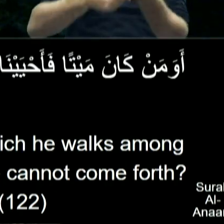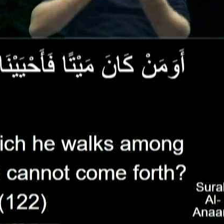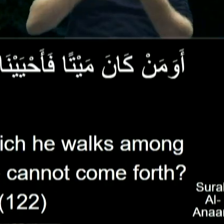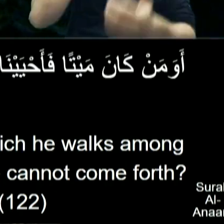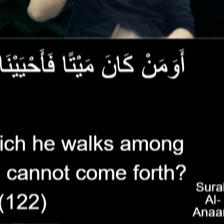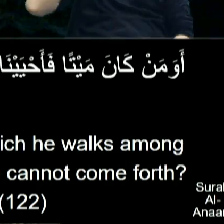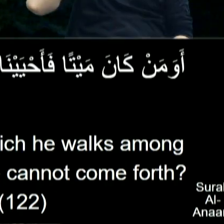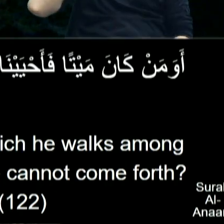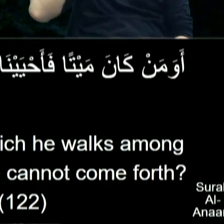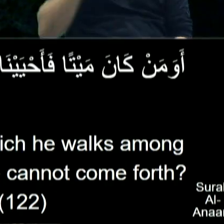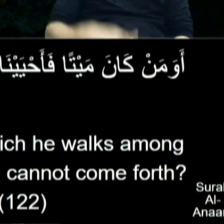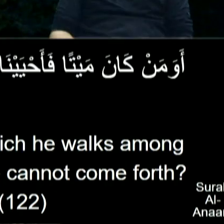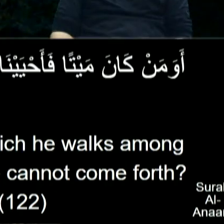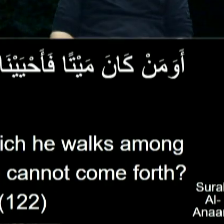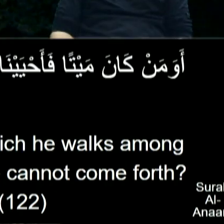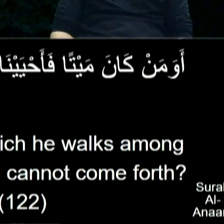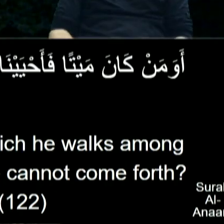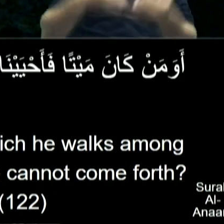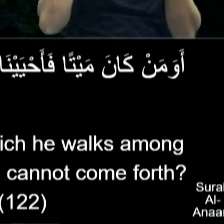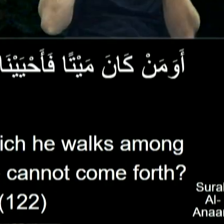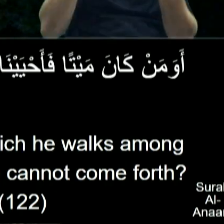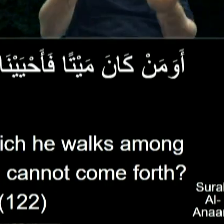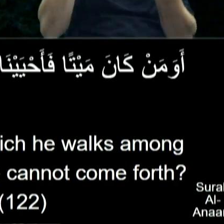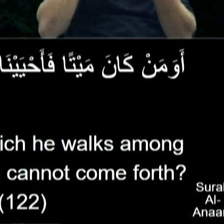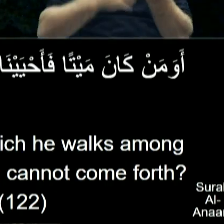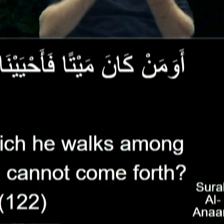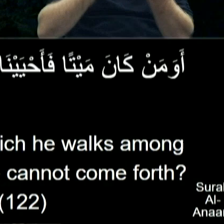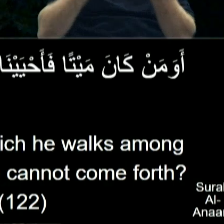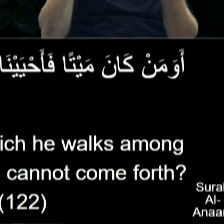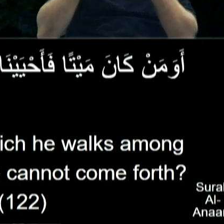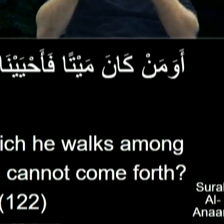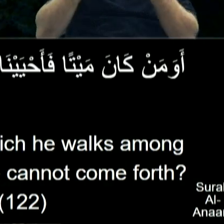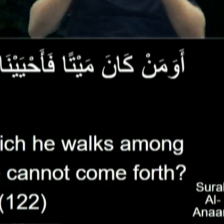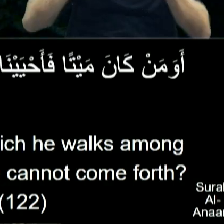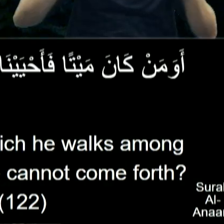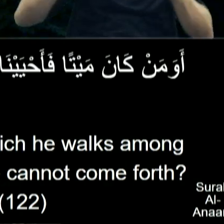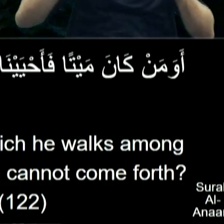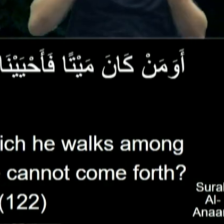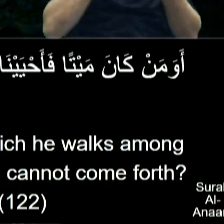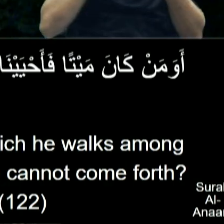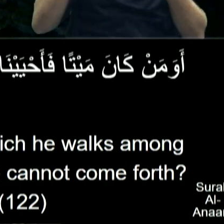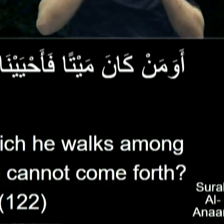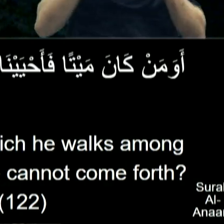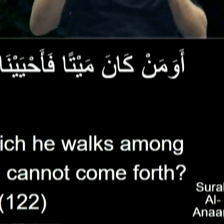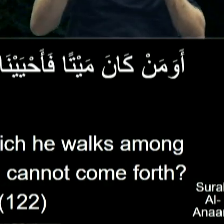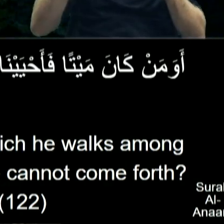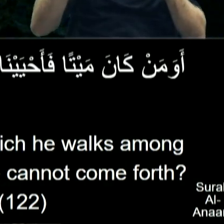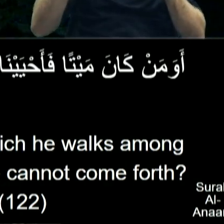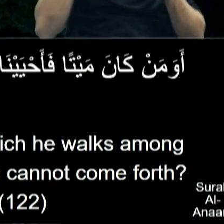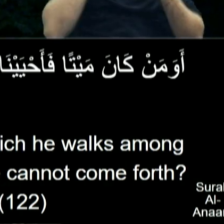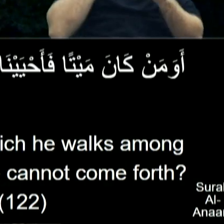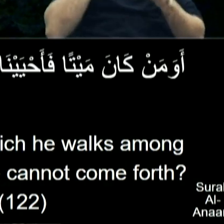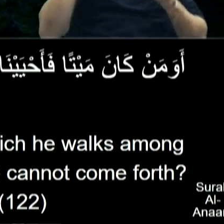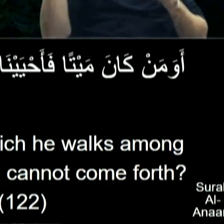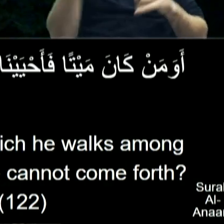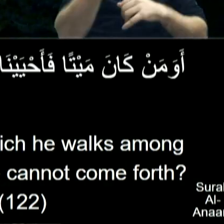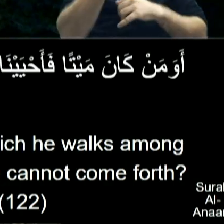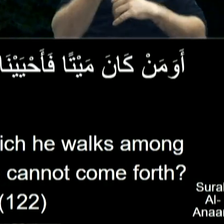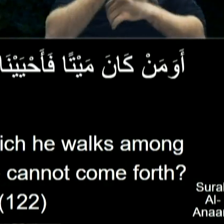In today's discussion, we want to examine that portion of the verse that says, Yamshi bihi finnas.